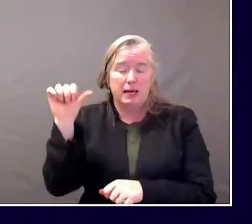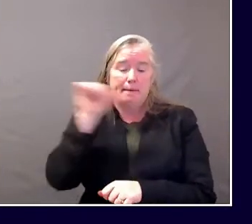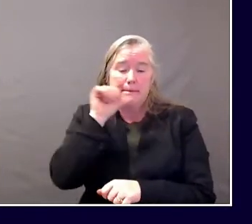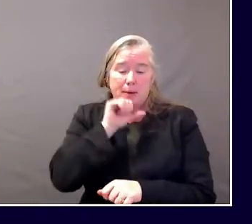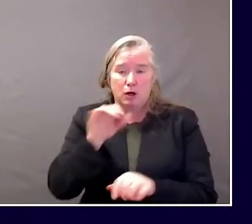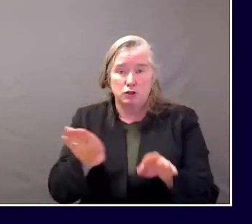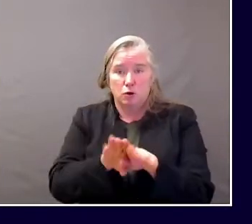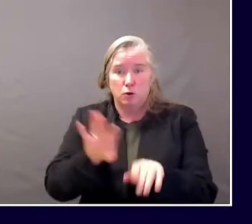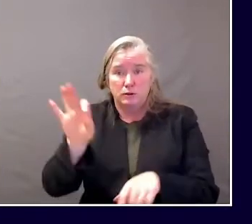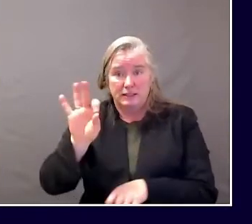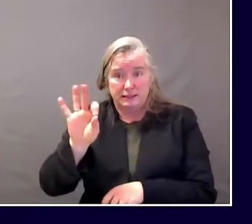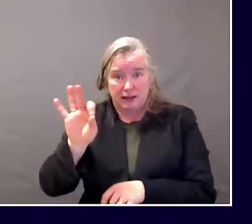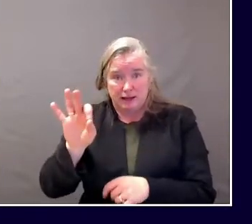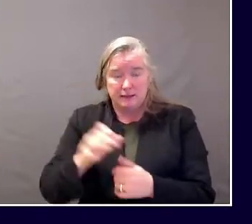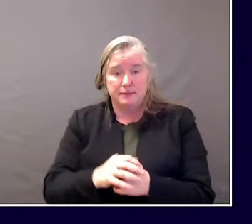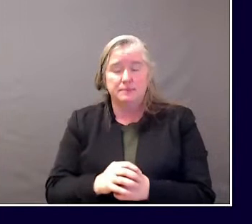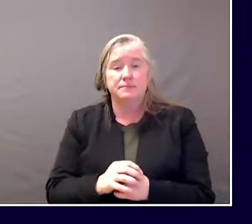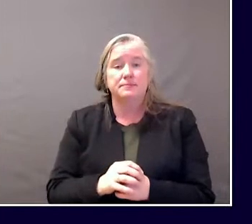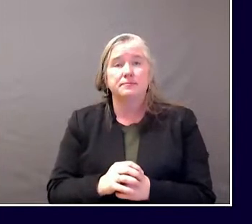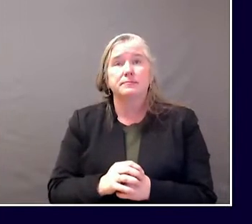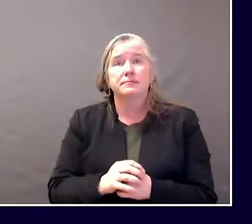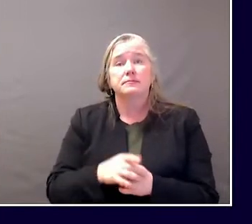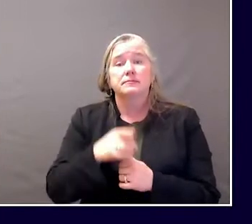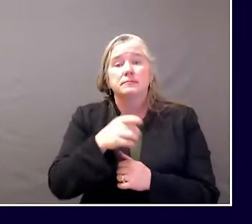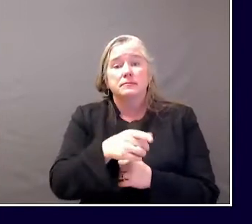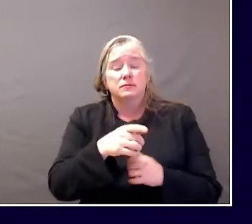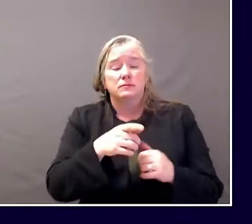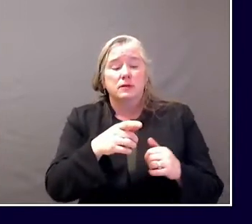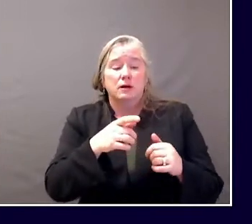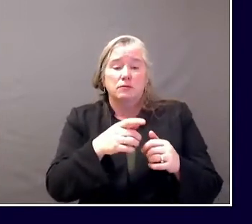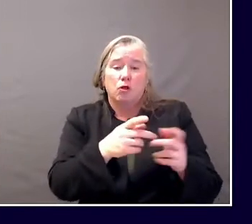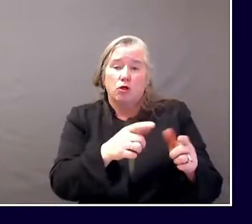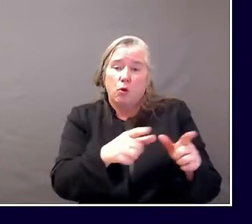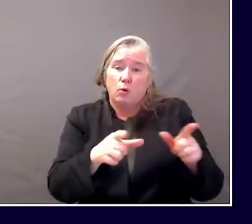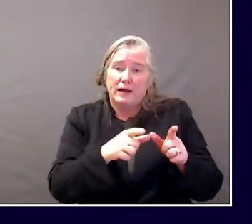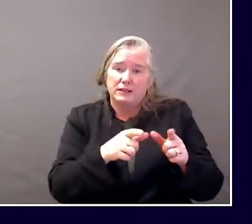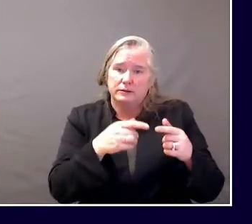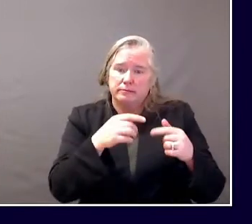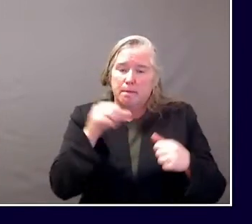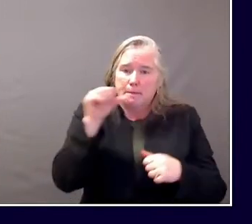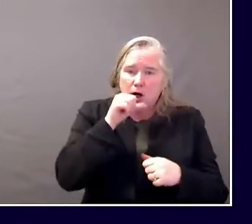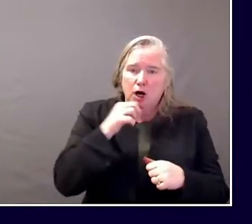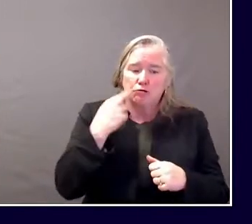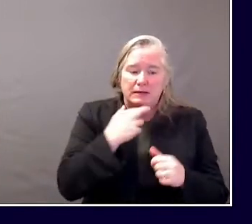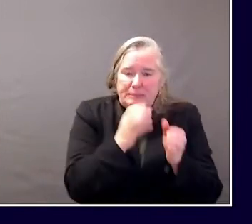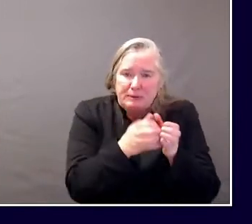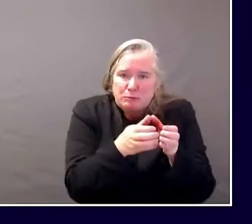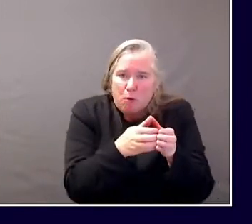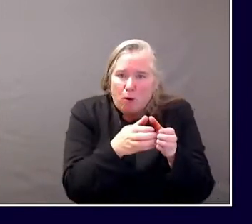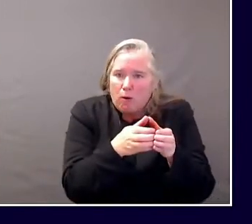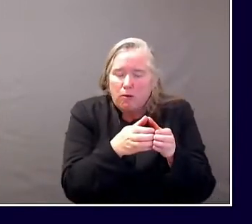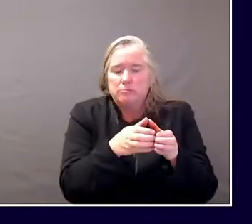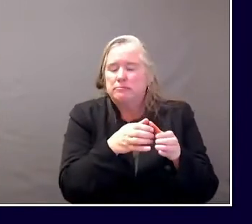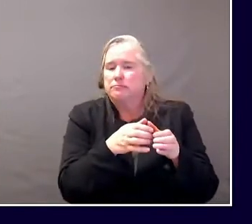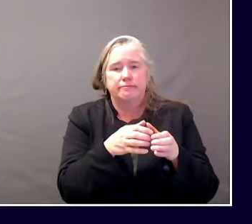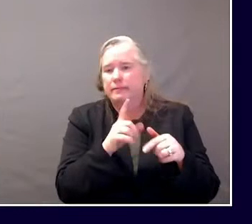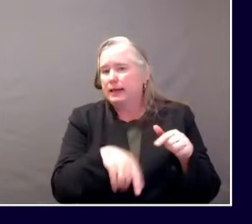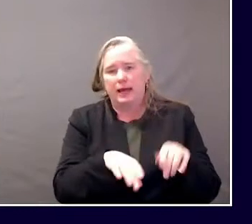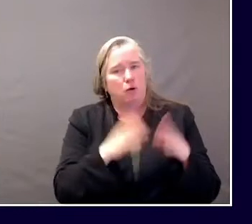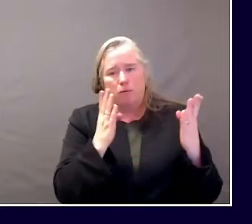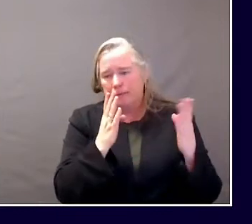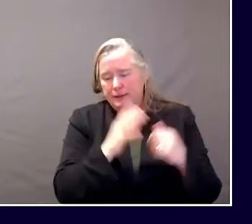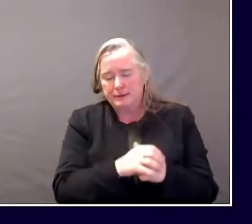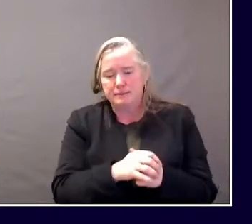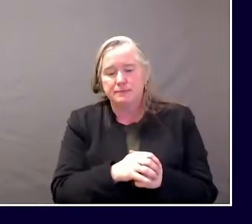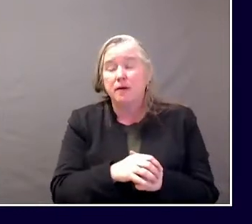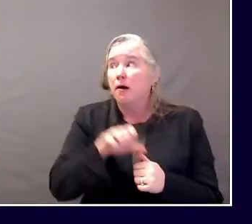we know are high volumes of density as well as duration. So many of the measures that other states have not done